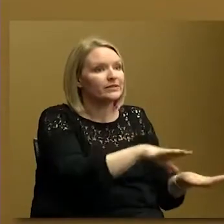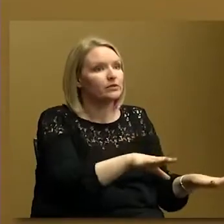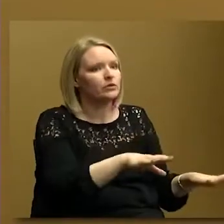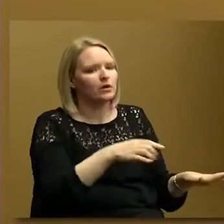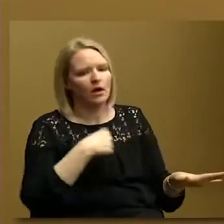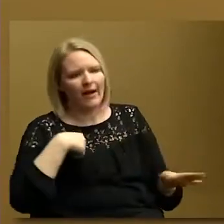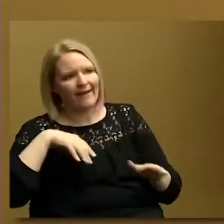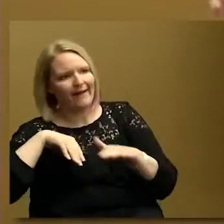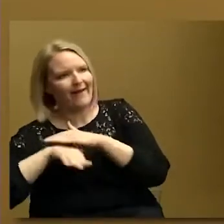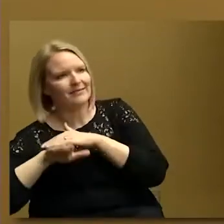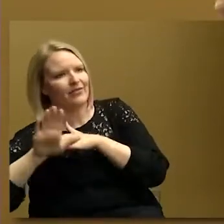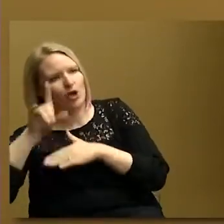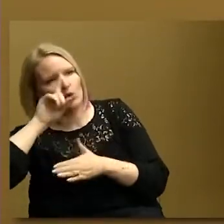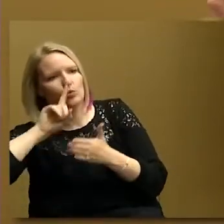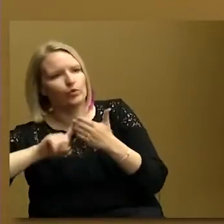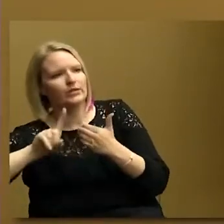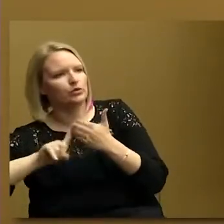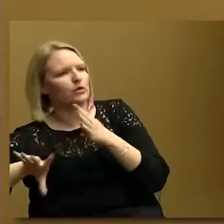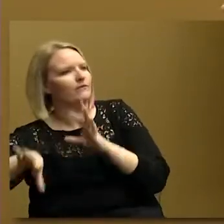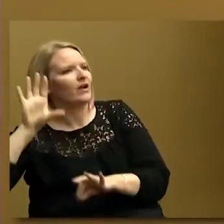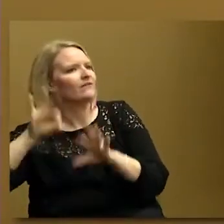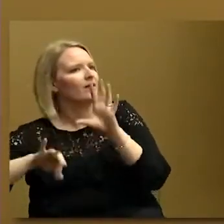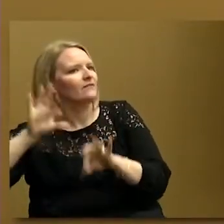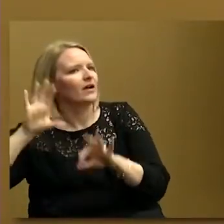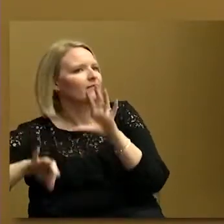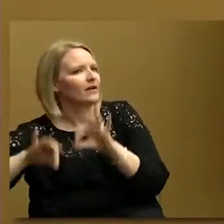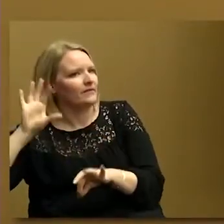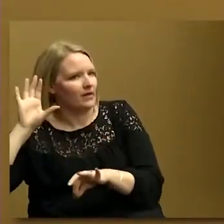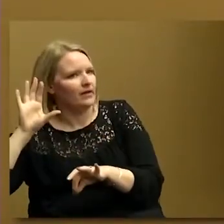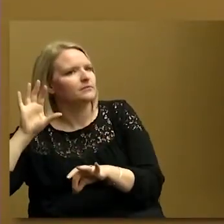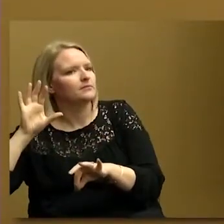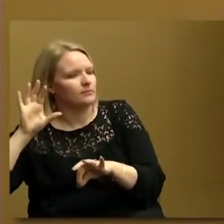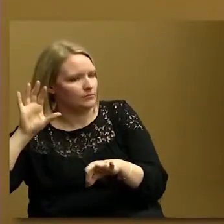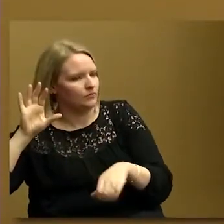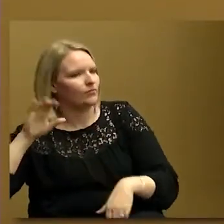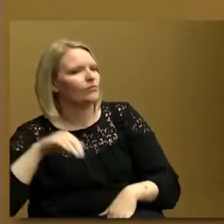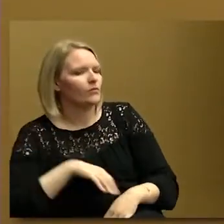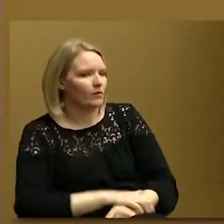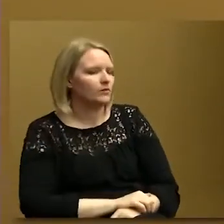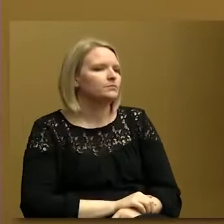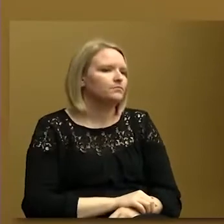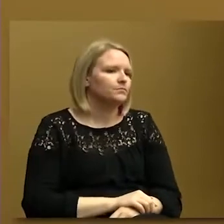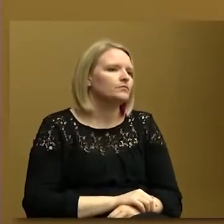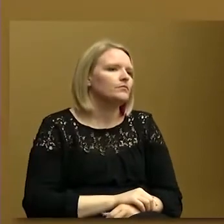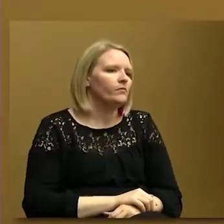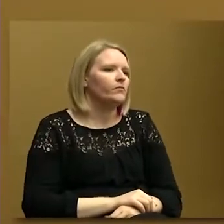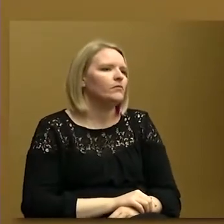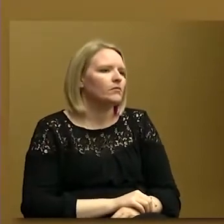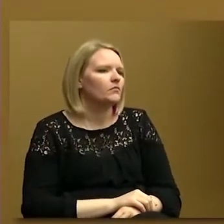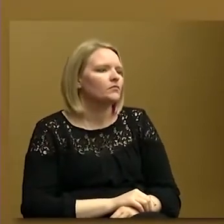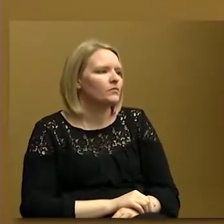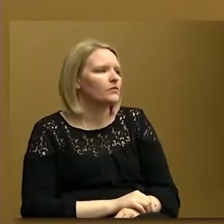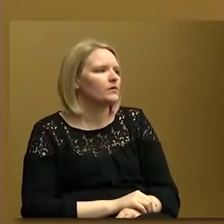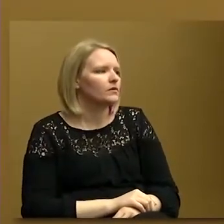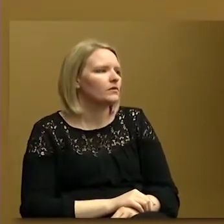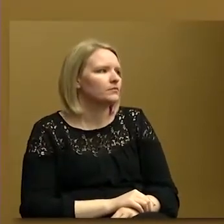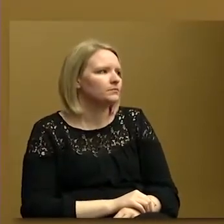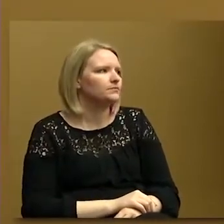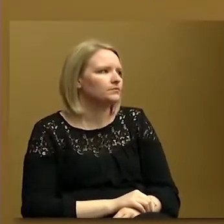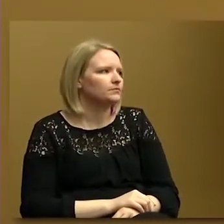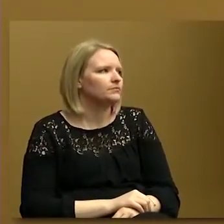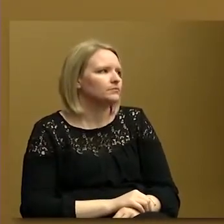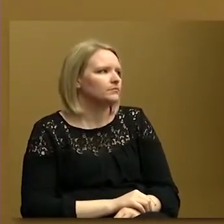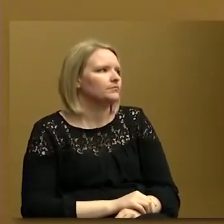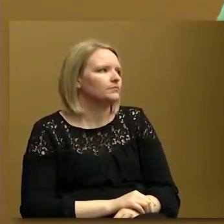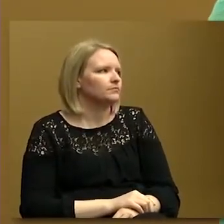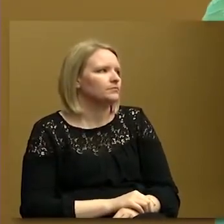to be able to go on and see what they're saying about these kids. So it's not, I don't